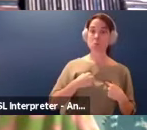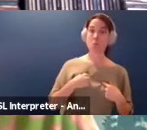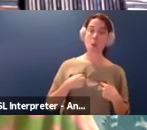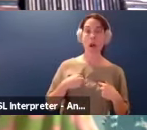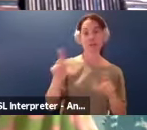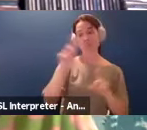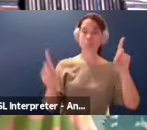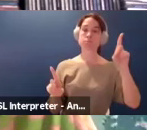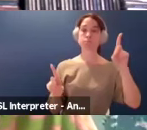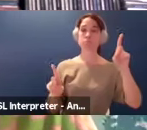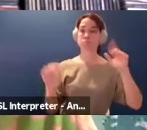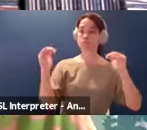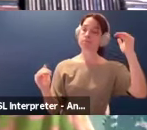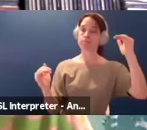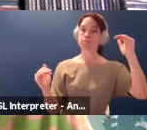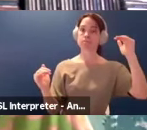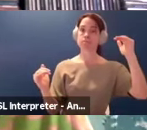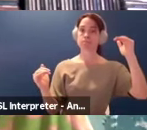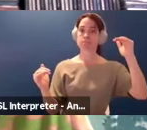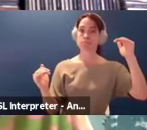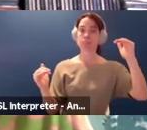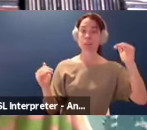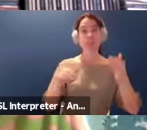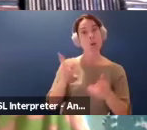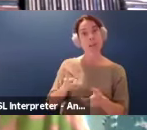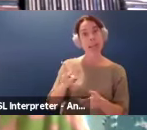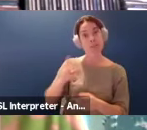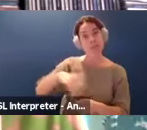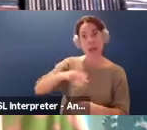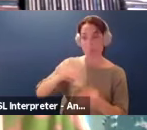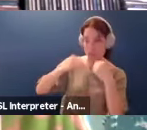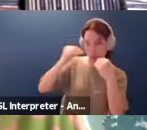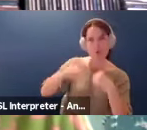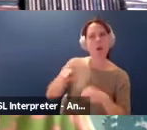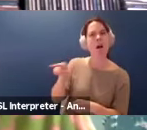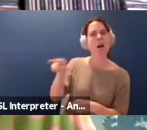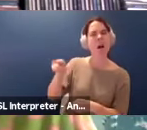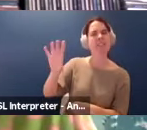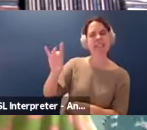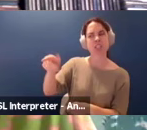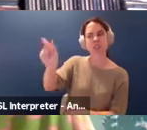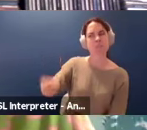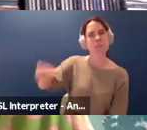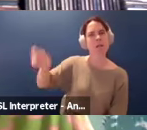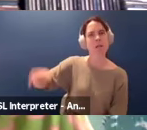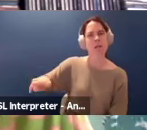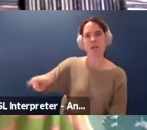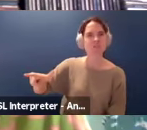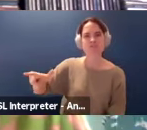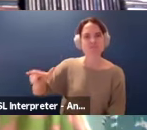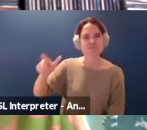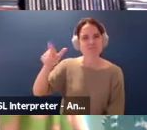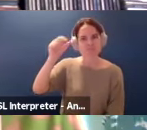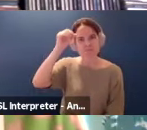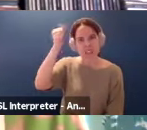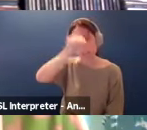as being less intelligent and more inclined to criminality so i imbibed those messages as a young child